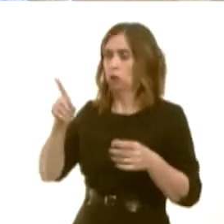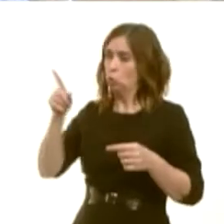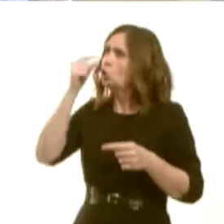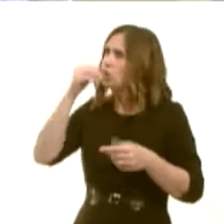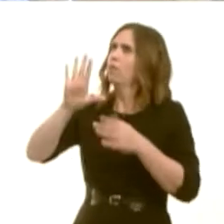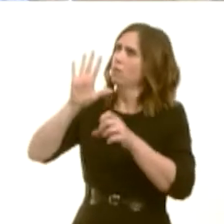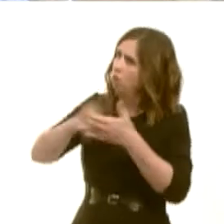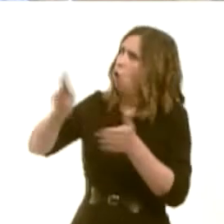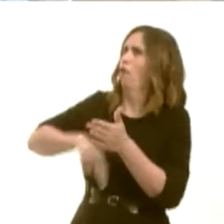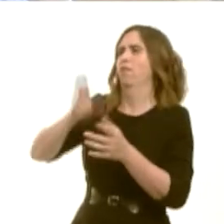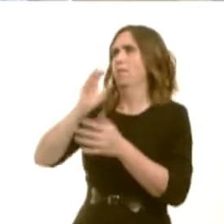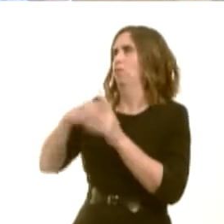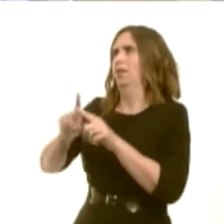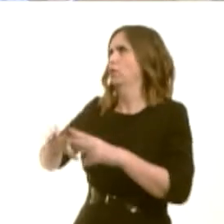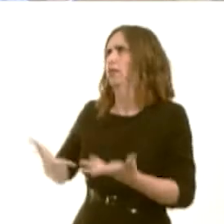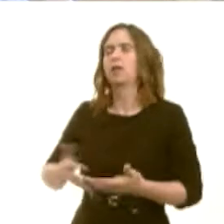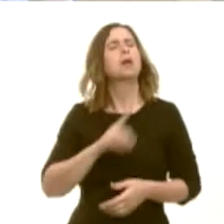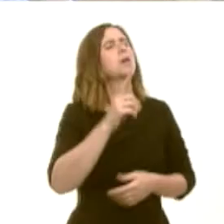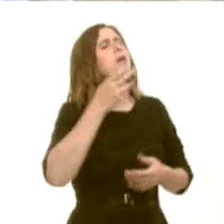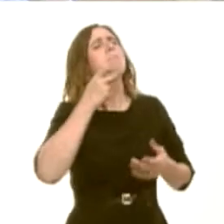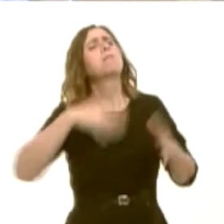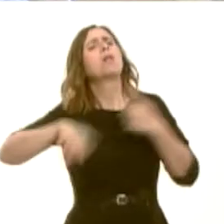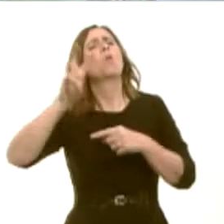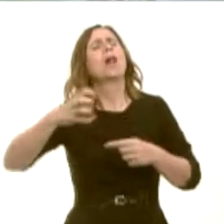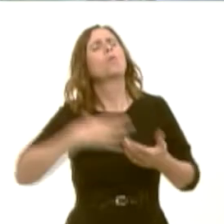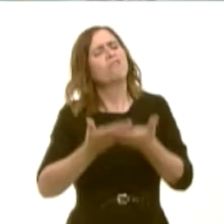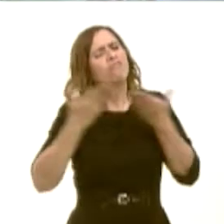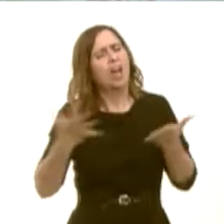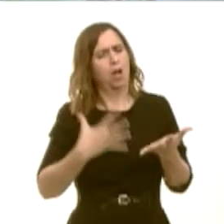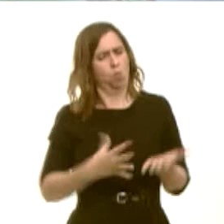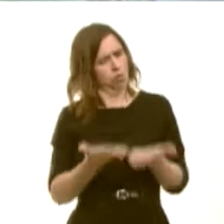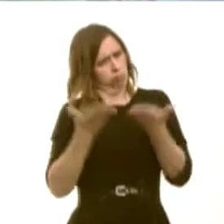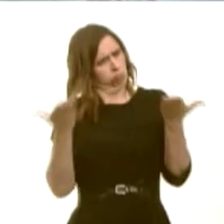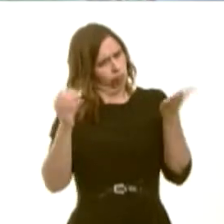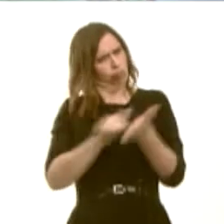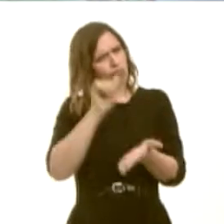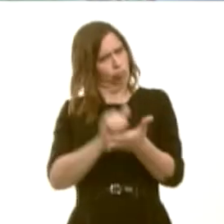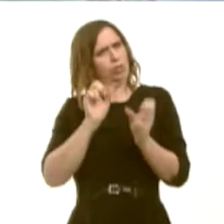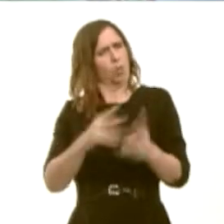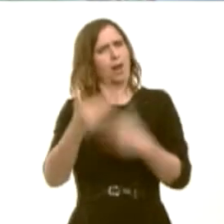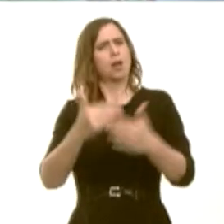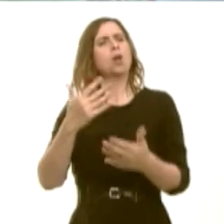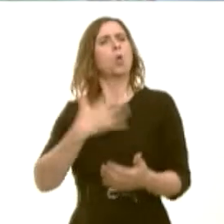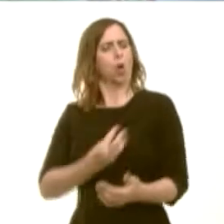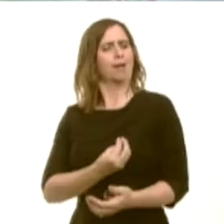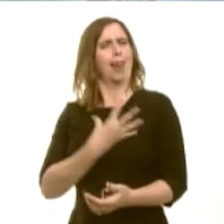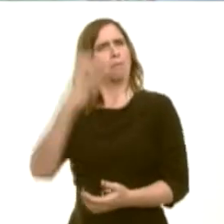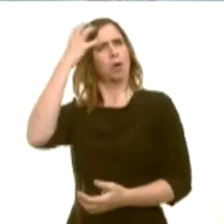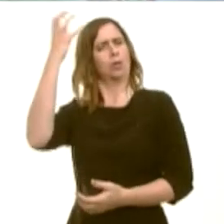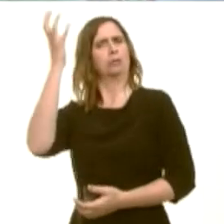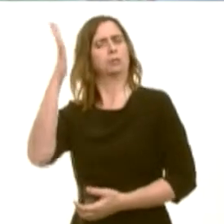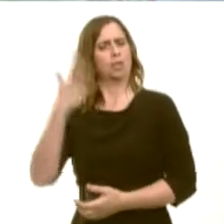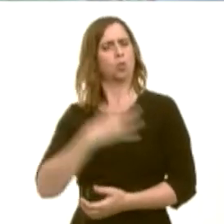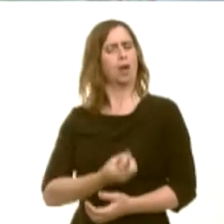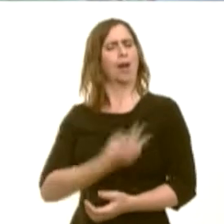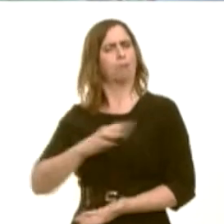Wales is opportunity. concerned, that if the people of Wales want to see fairness, they want to see justice, they want to see opportunity, they want to have a Labour Queen speech and a Labour budget.